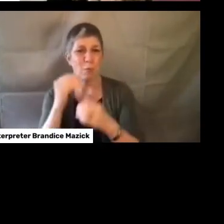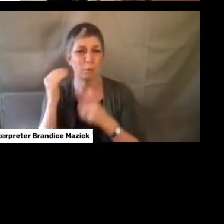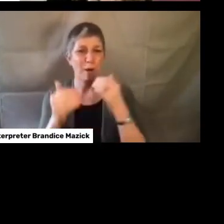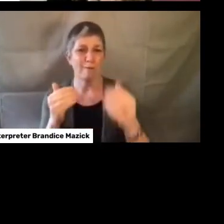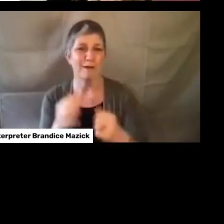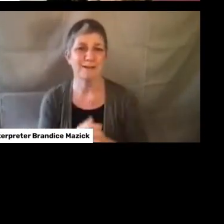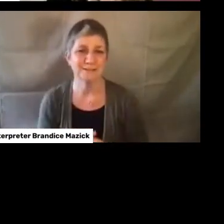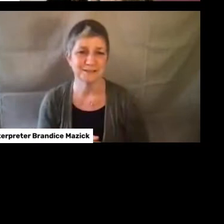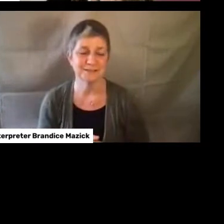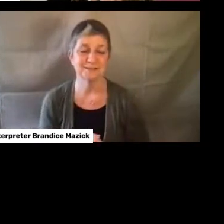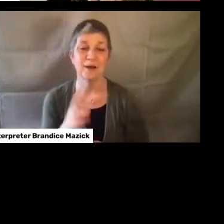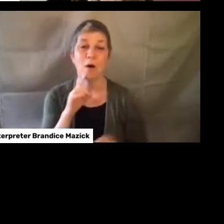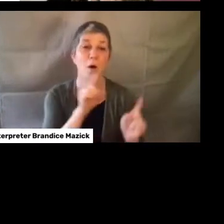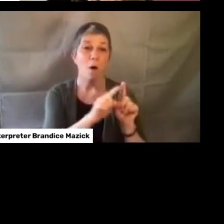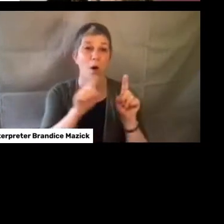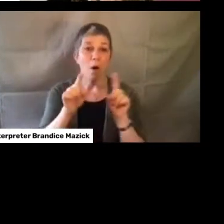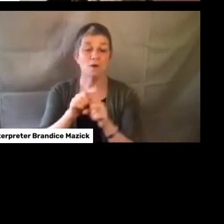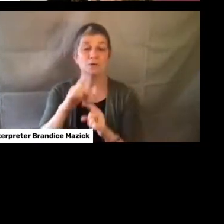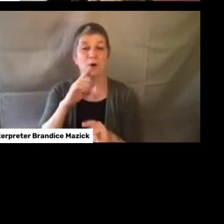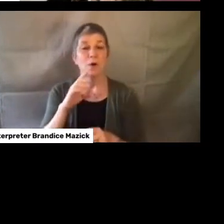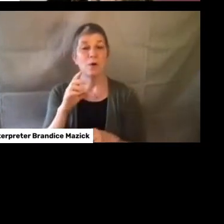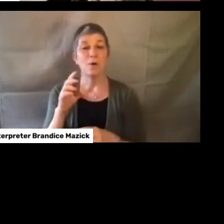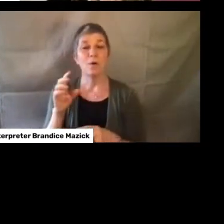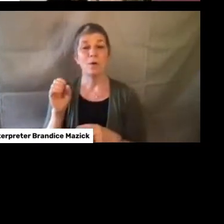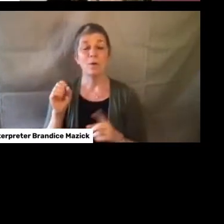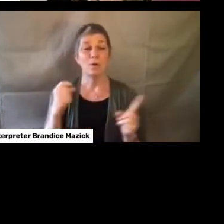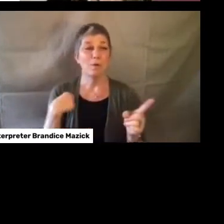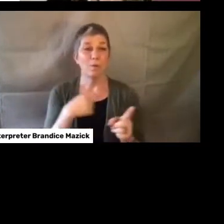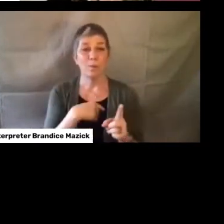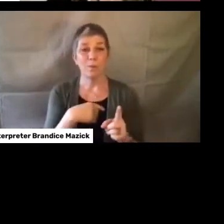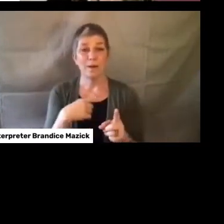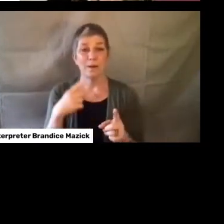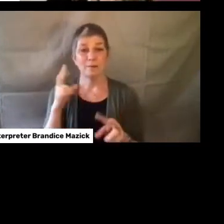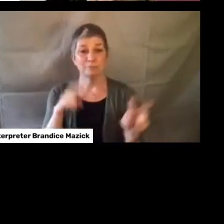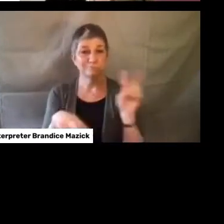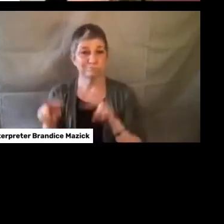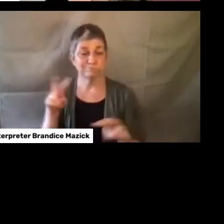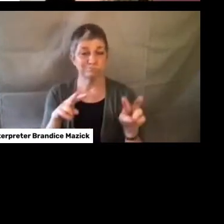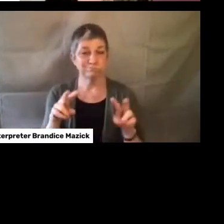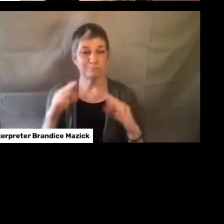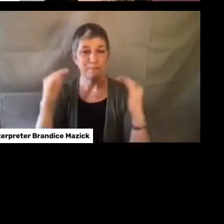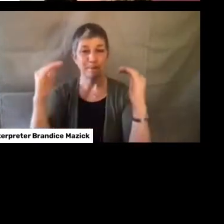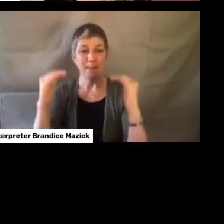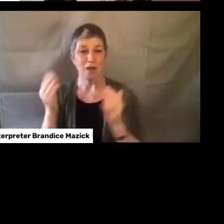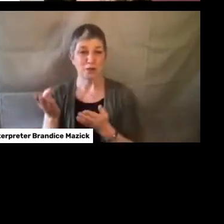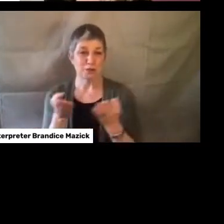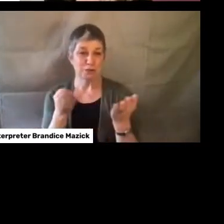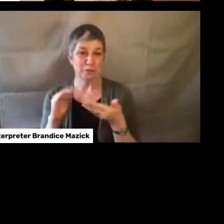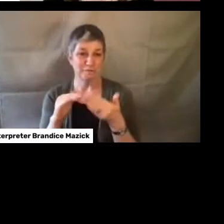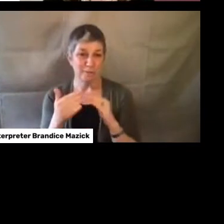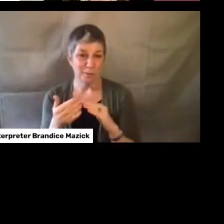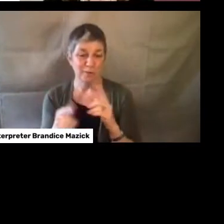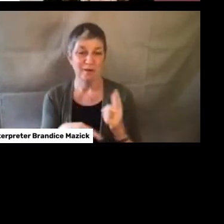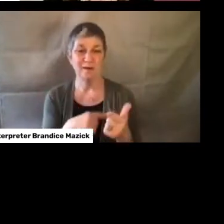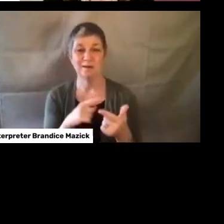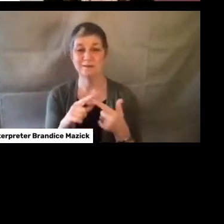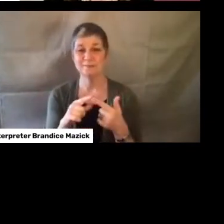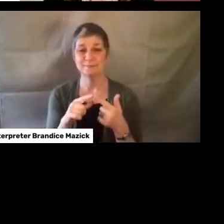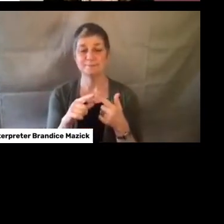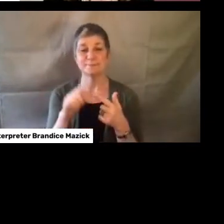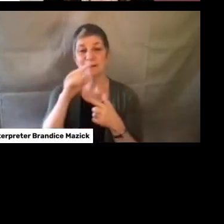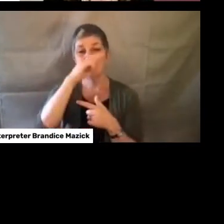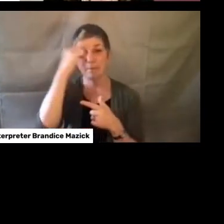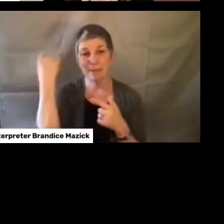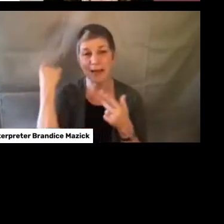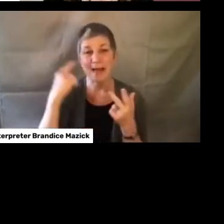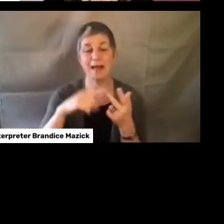the fact that, like Sheila said, that when we look at underserved communities, when we look at